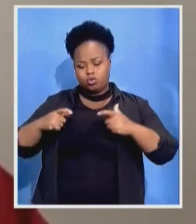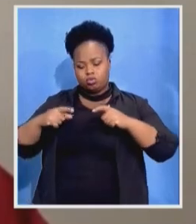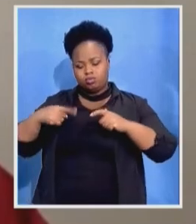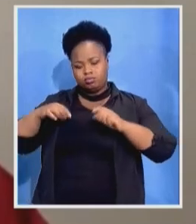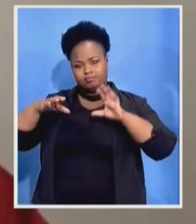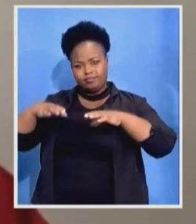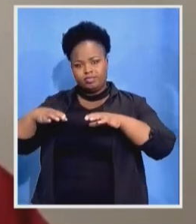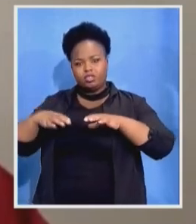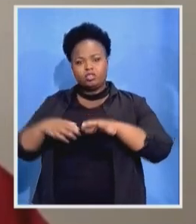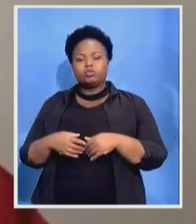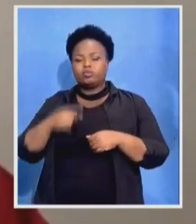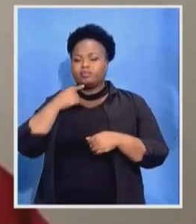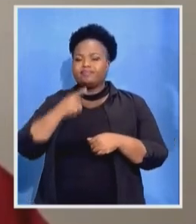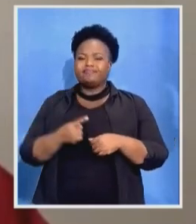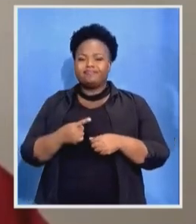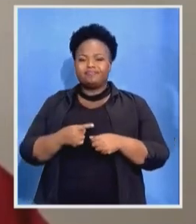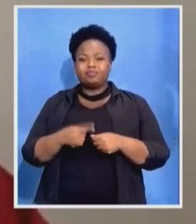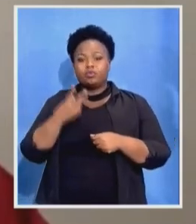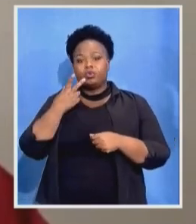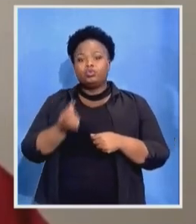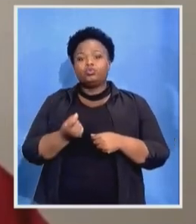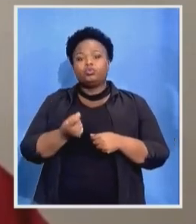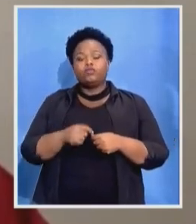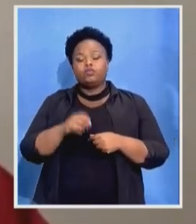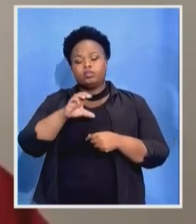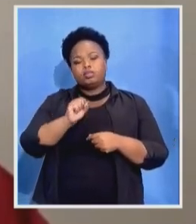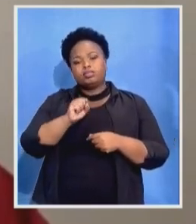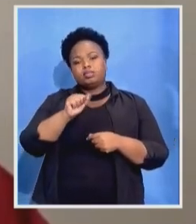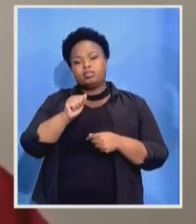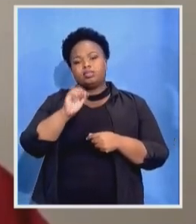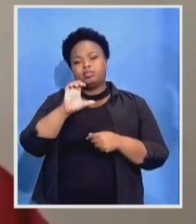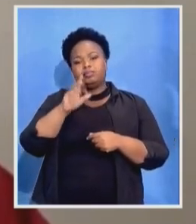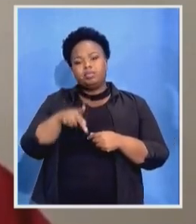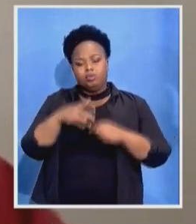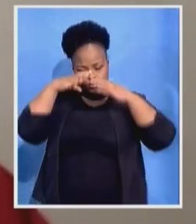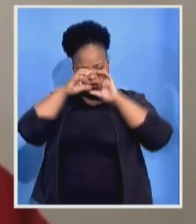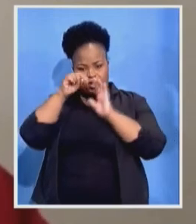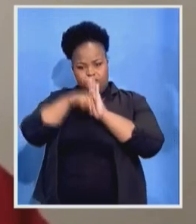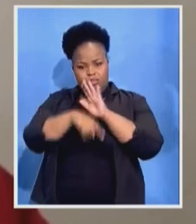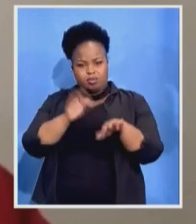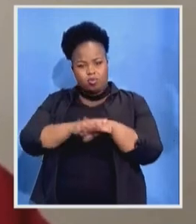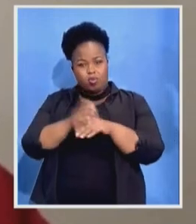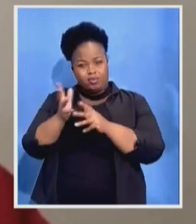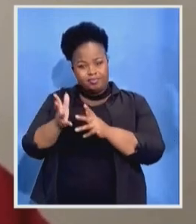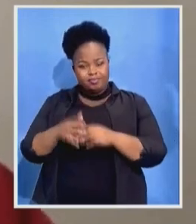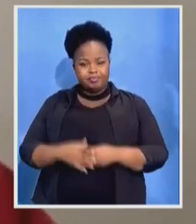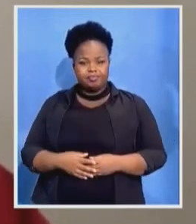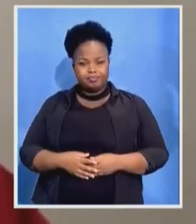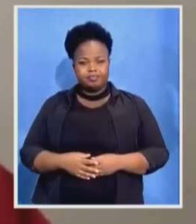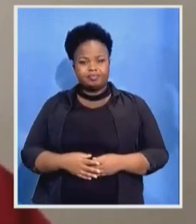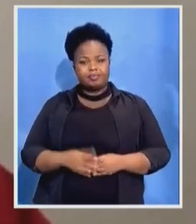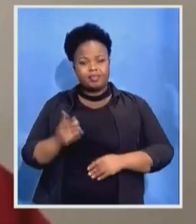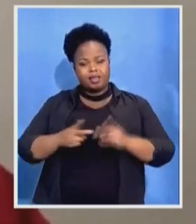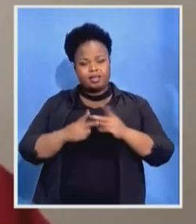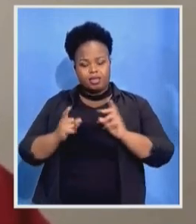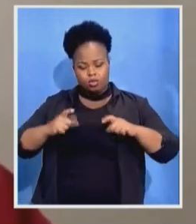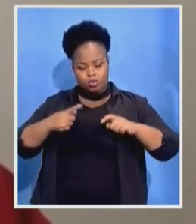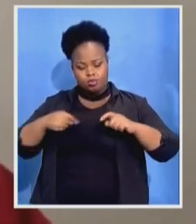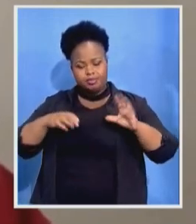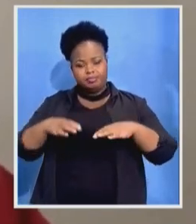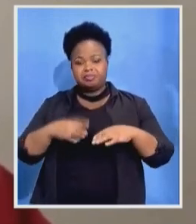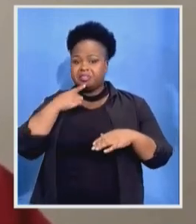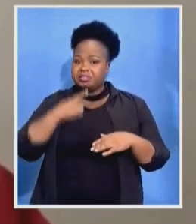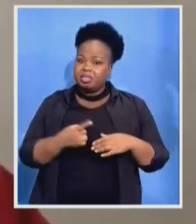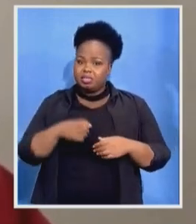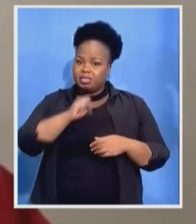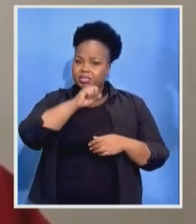for the SACP to deepen. The Central Committee reaffirmed the SACP's call to the